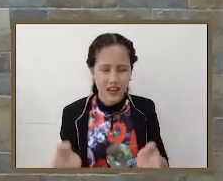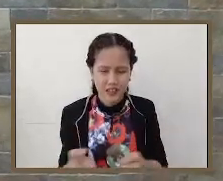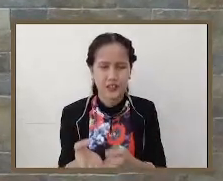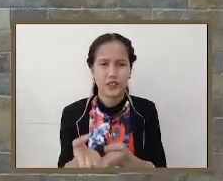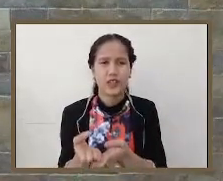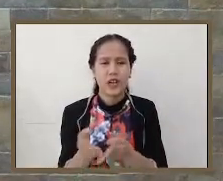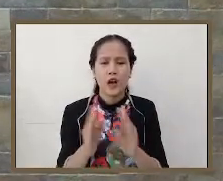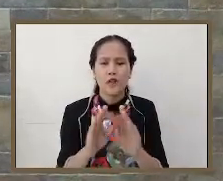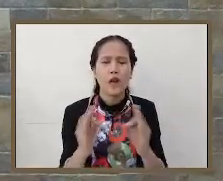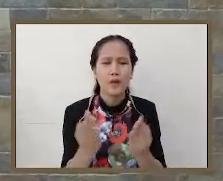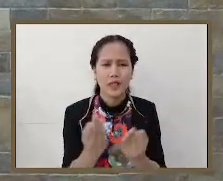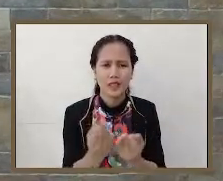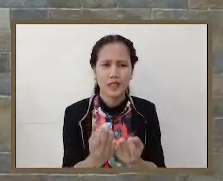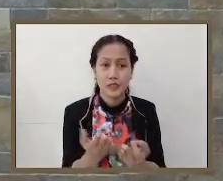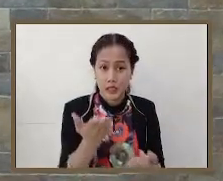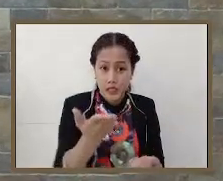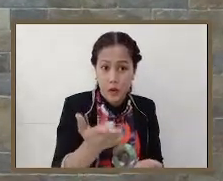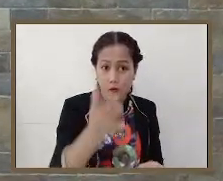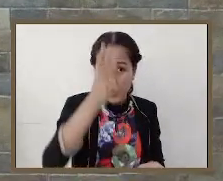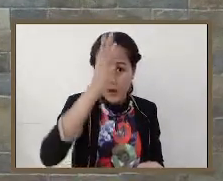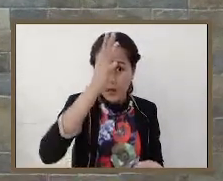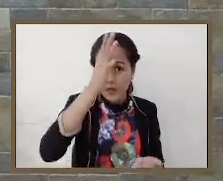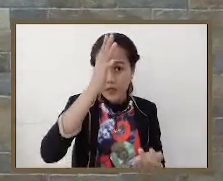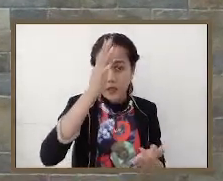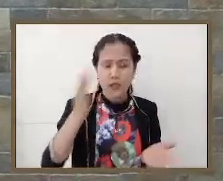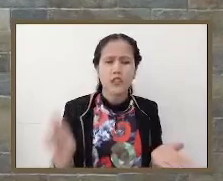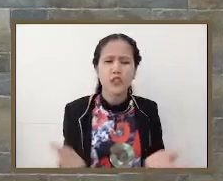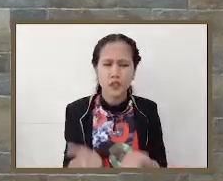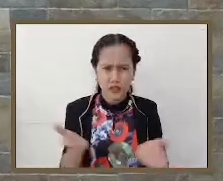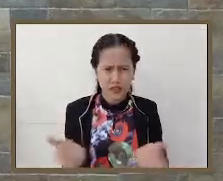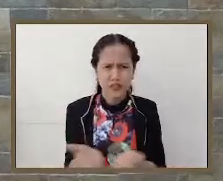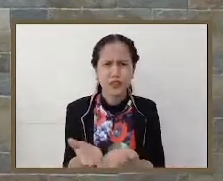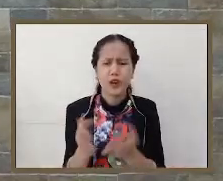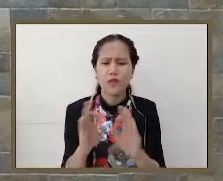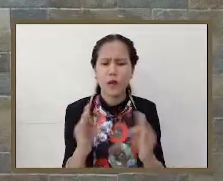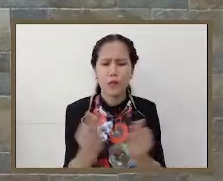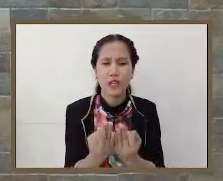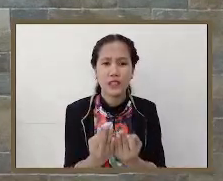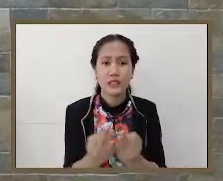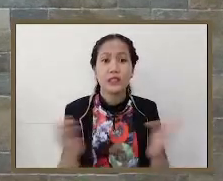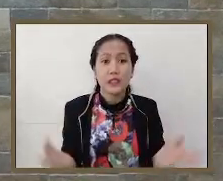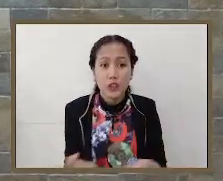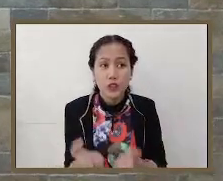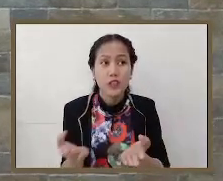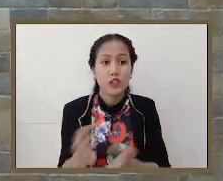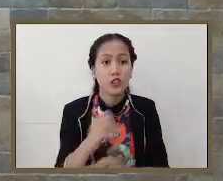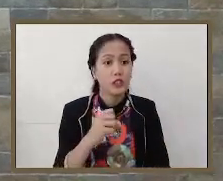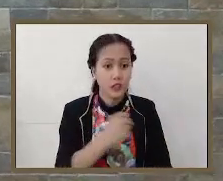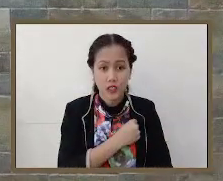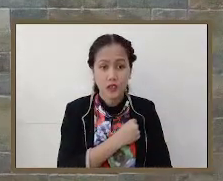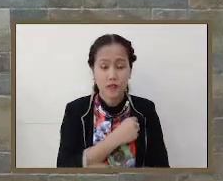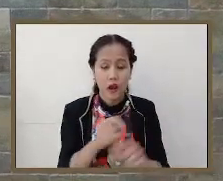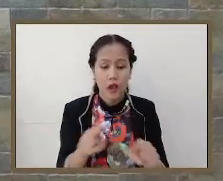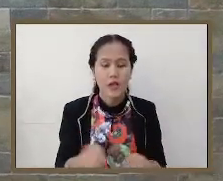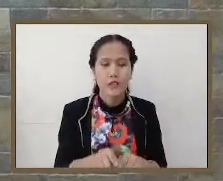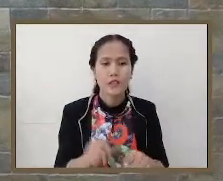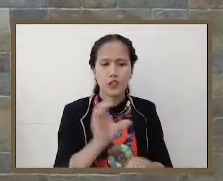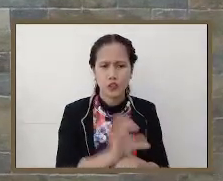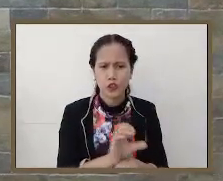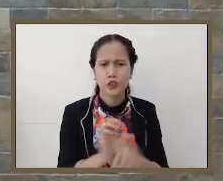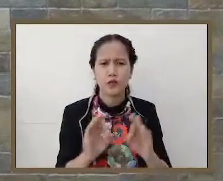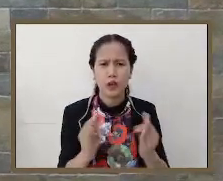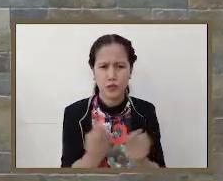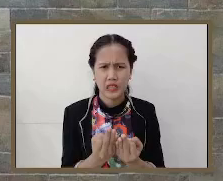Let's encourage one another sa ating pong mga areas. Encourage ourselves as a church family. Let's not reject the knowledge of God.